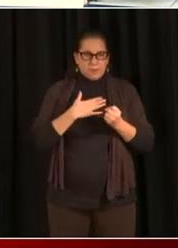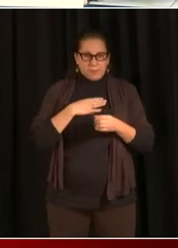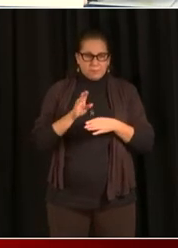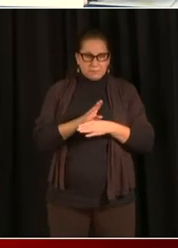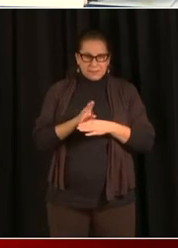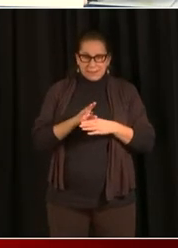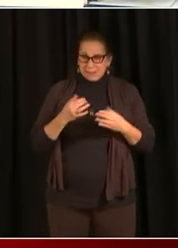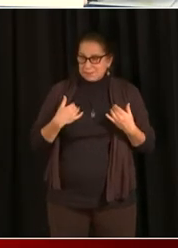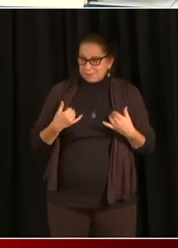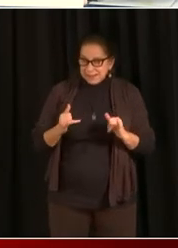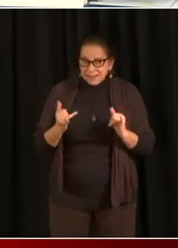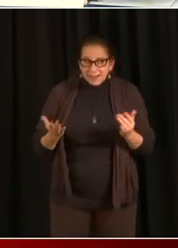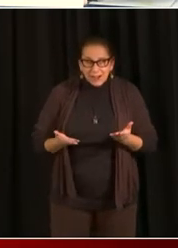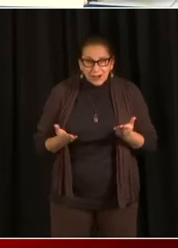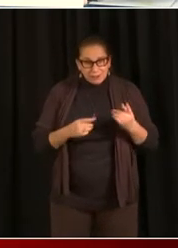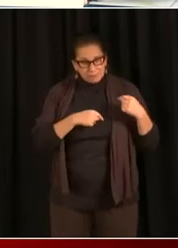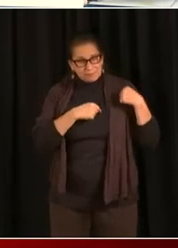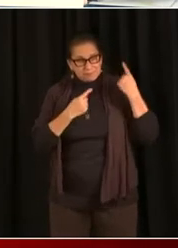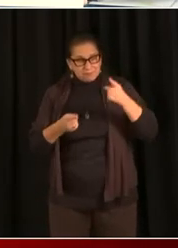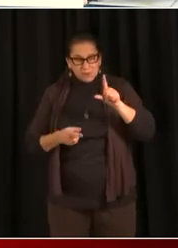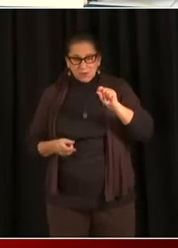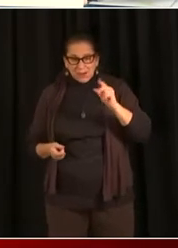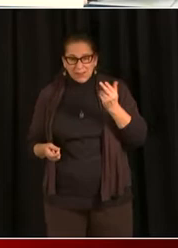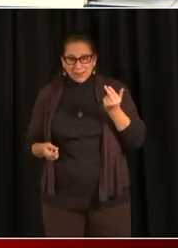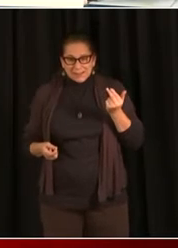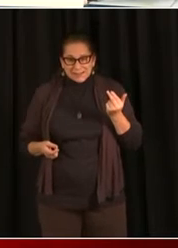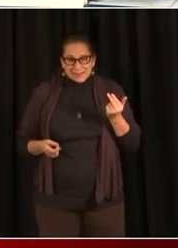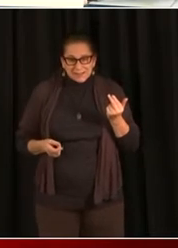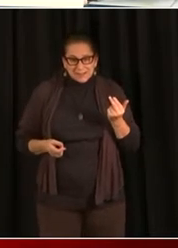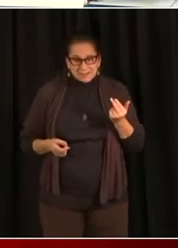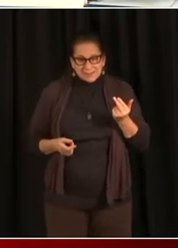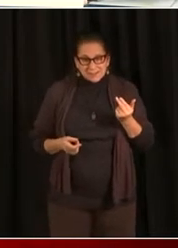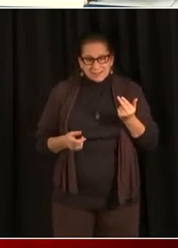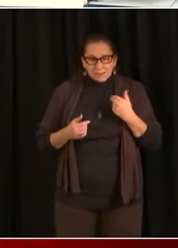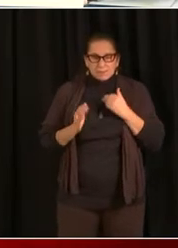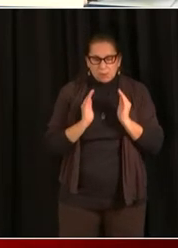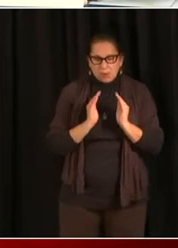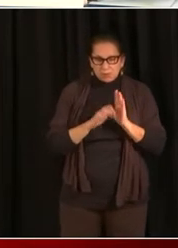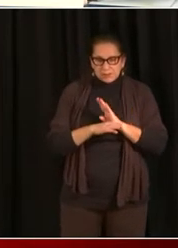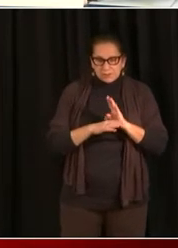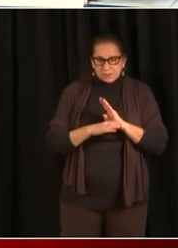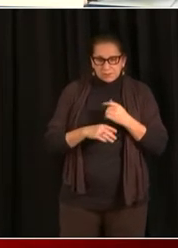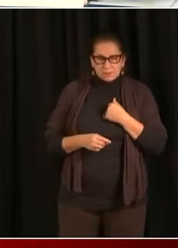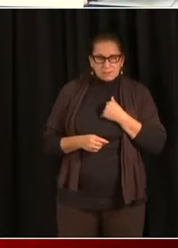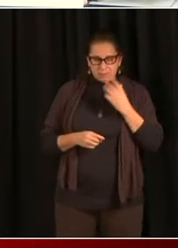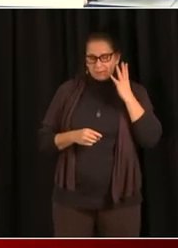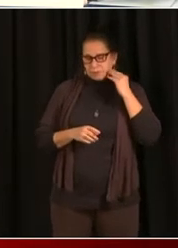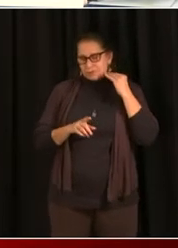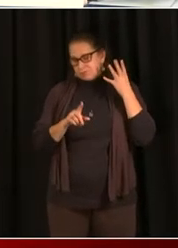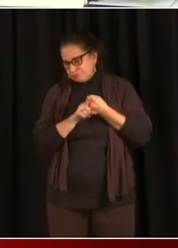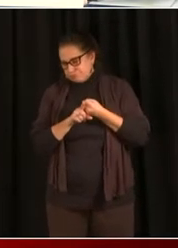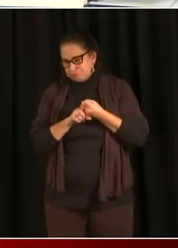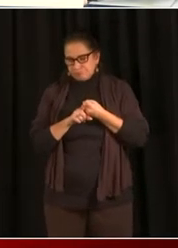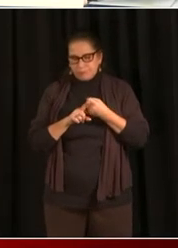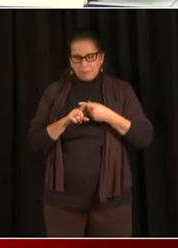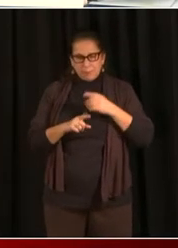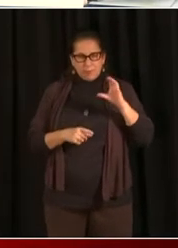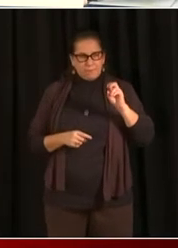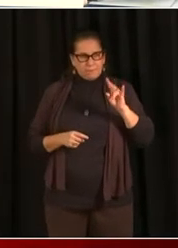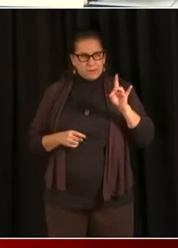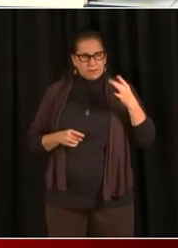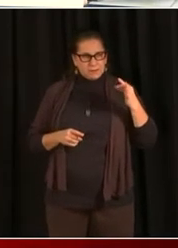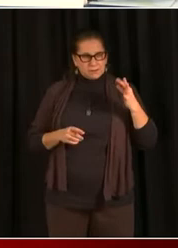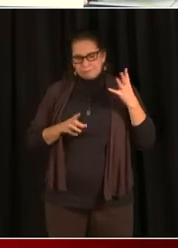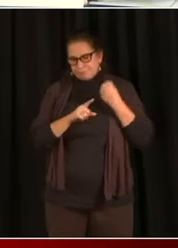to still be here and be able to speak about a business and a small business, and our impact is really,